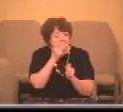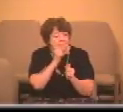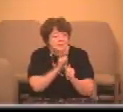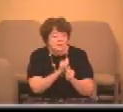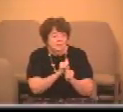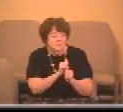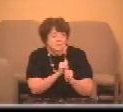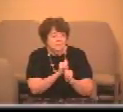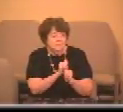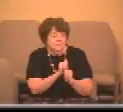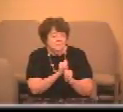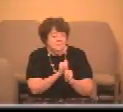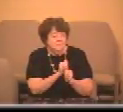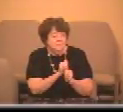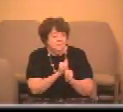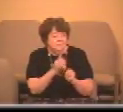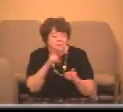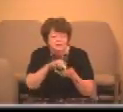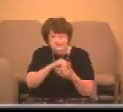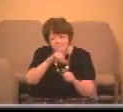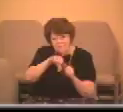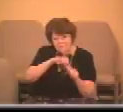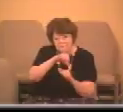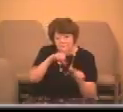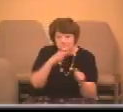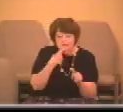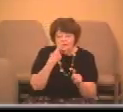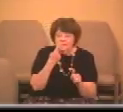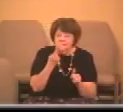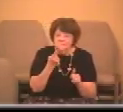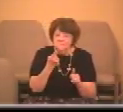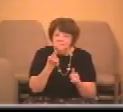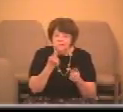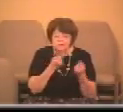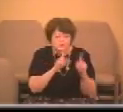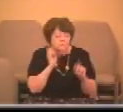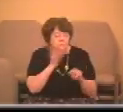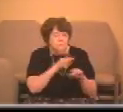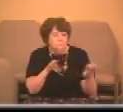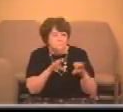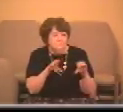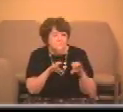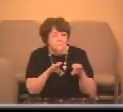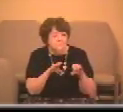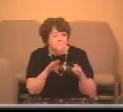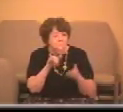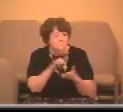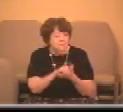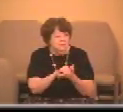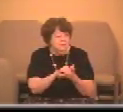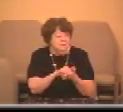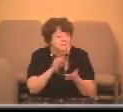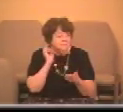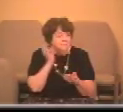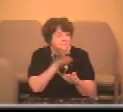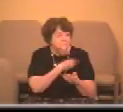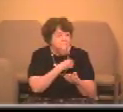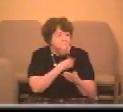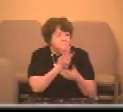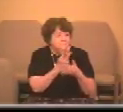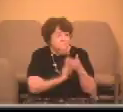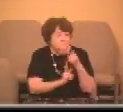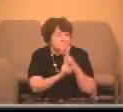particular relationship said this to me this week: when we do that, when we get to the fire pit, we are